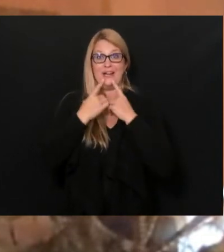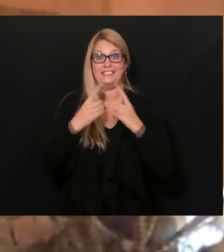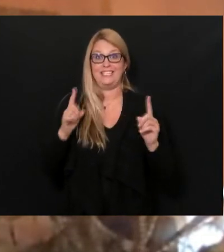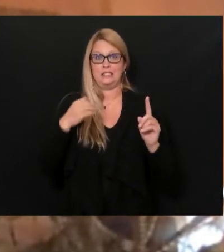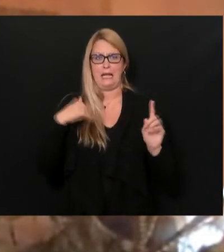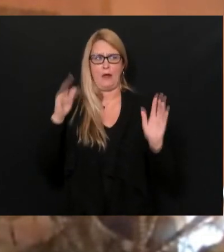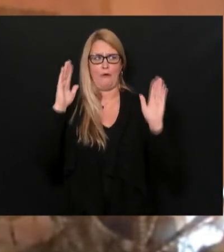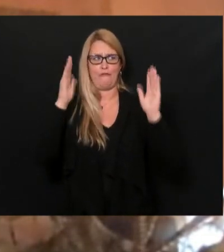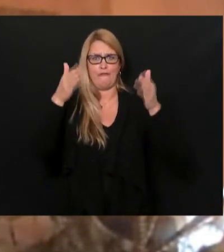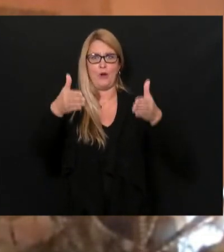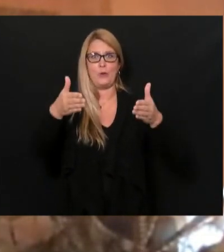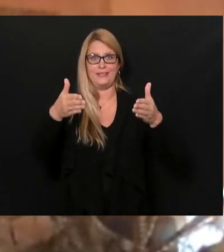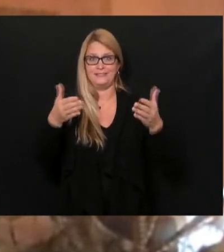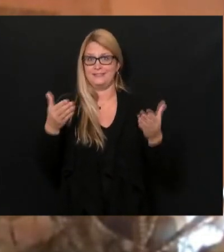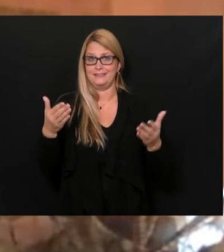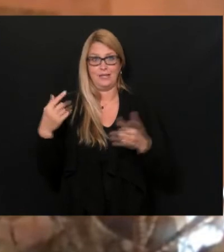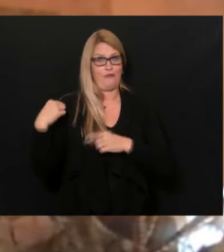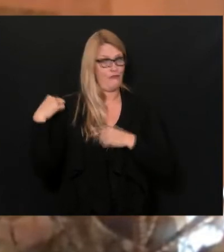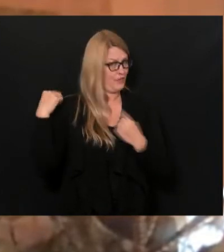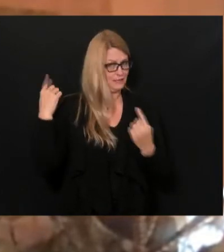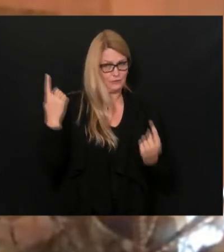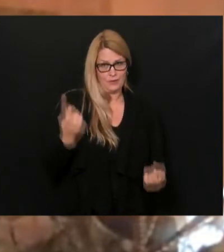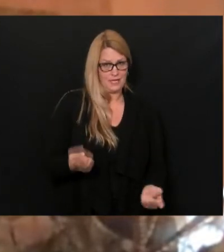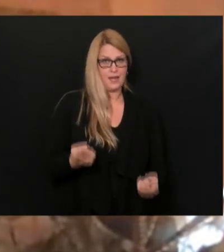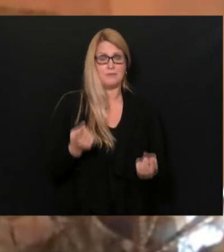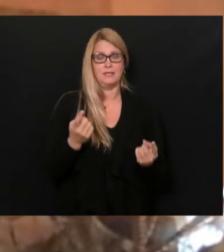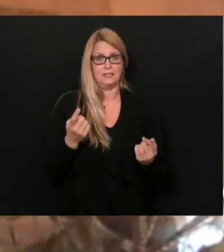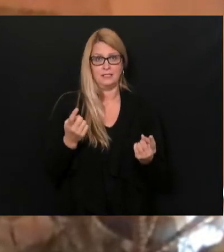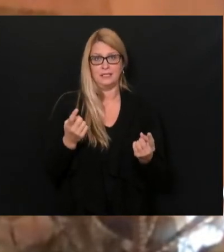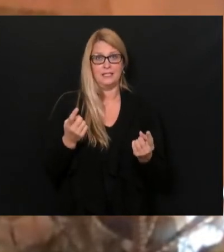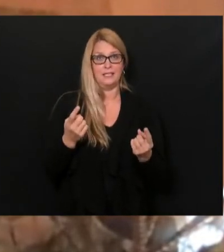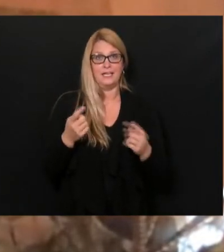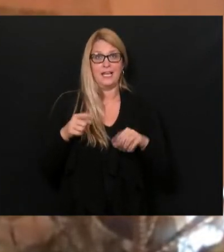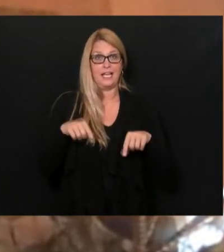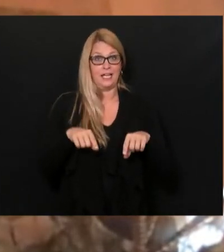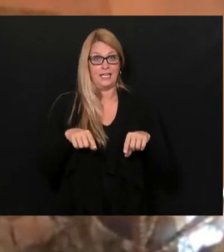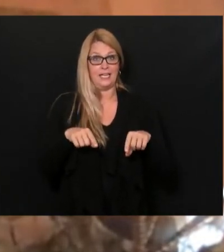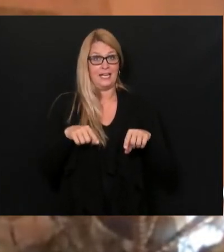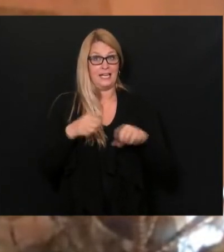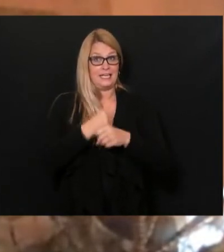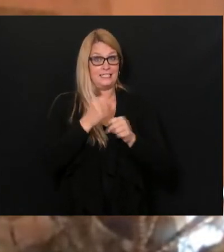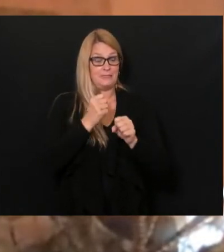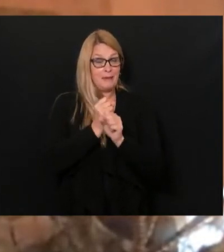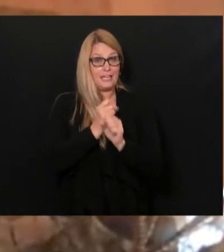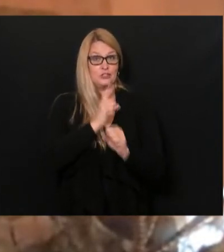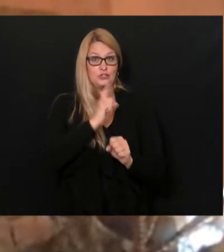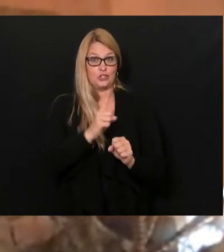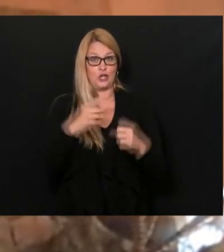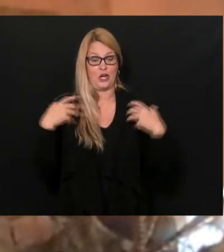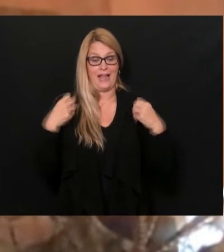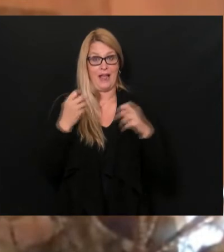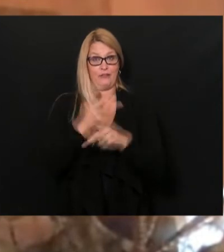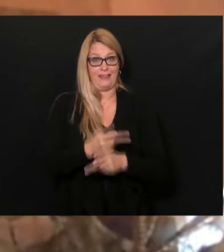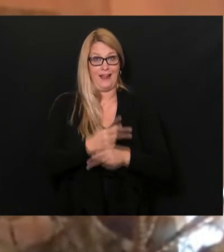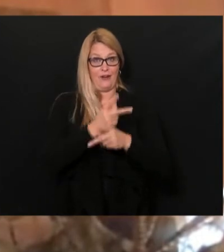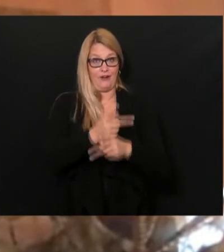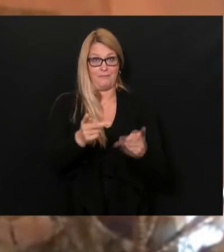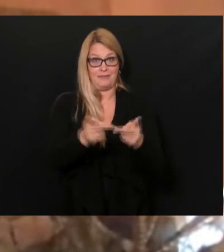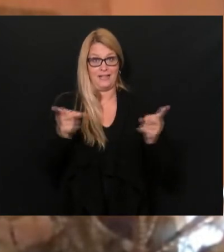focus areas, and has been the entire pandemic, but also is during the vaccine, is to maintain healthcare and